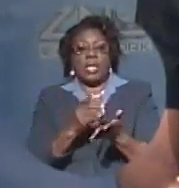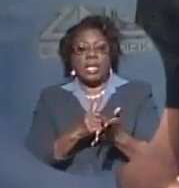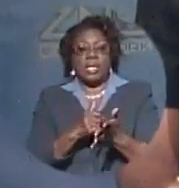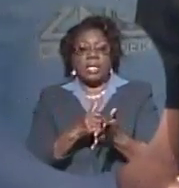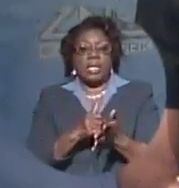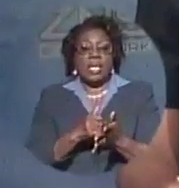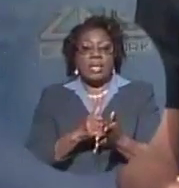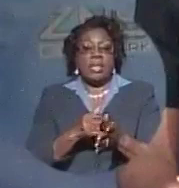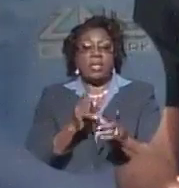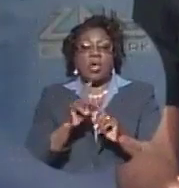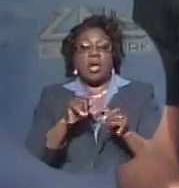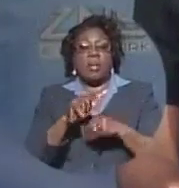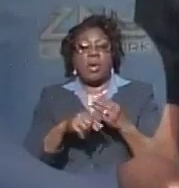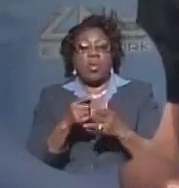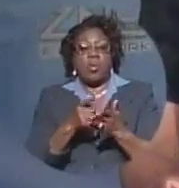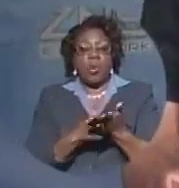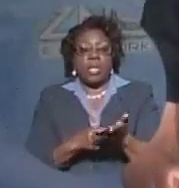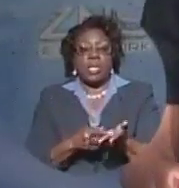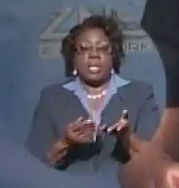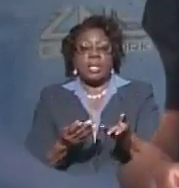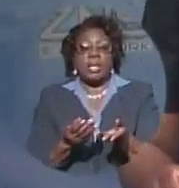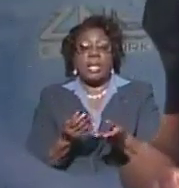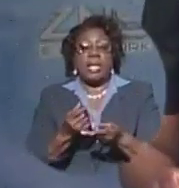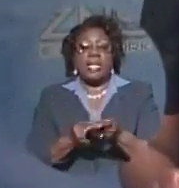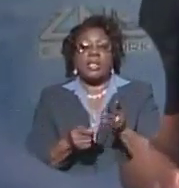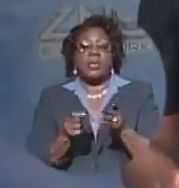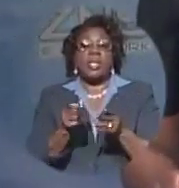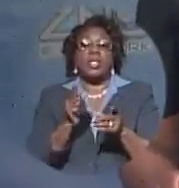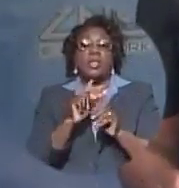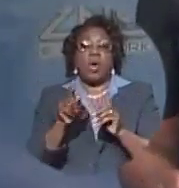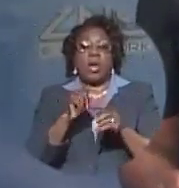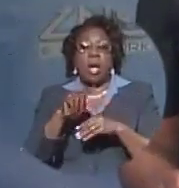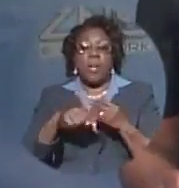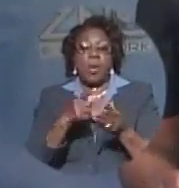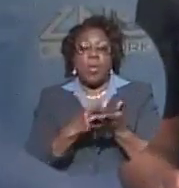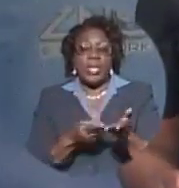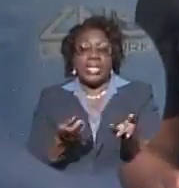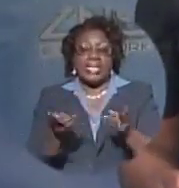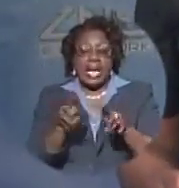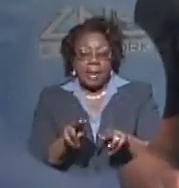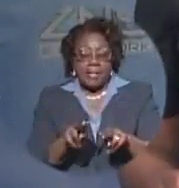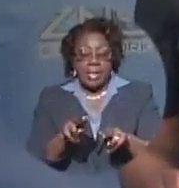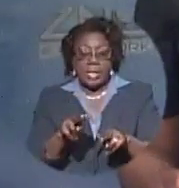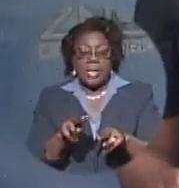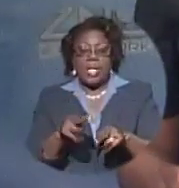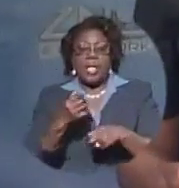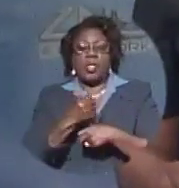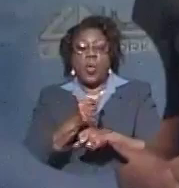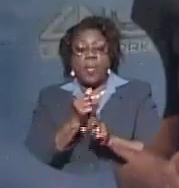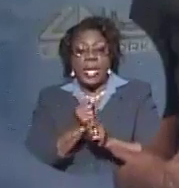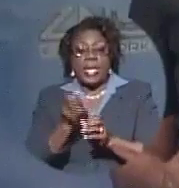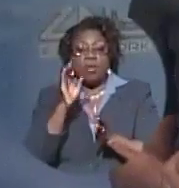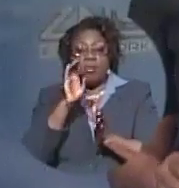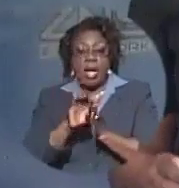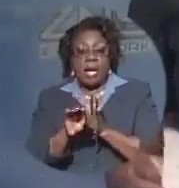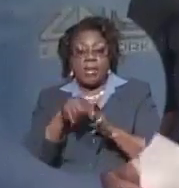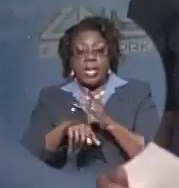unless we address the core values of society, we'll continue to be impacted by rising crime. Clint Watson takes a